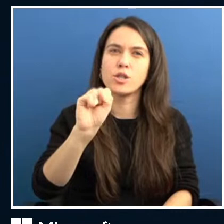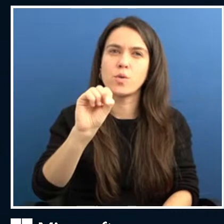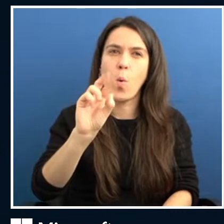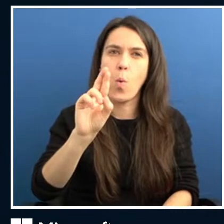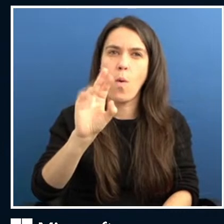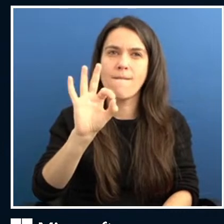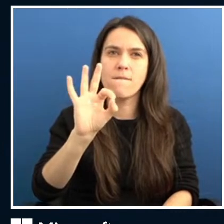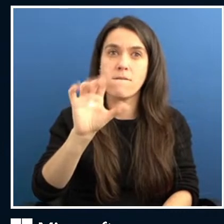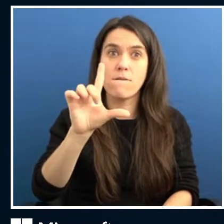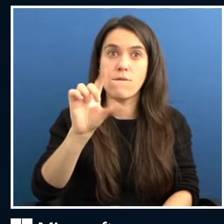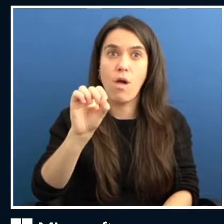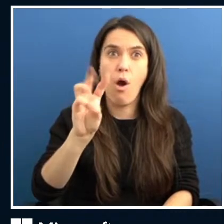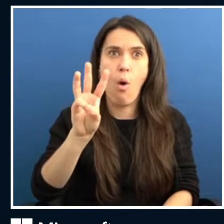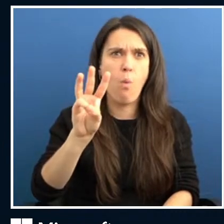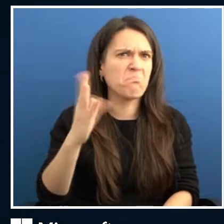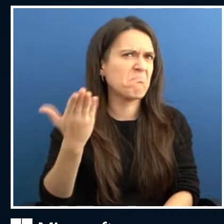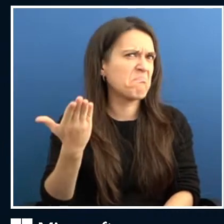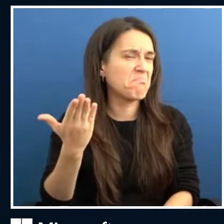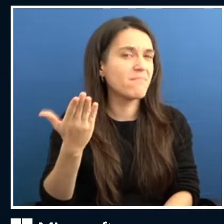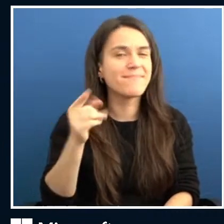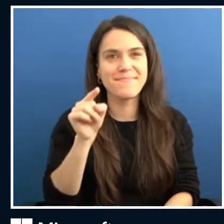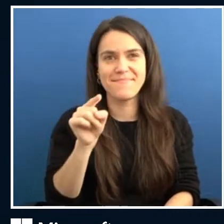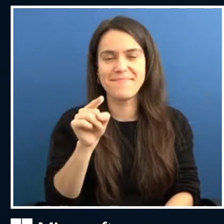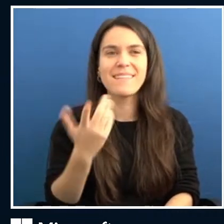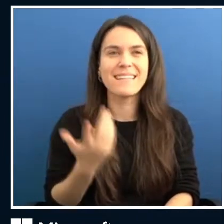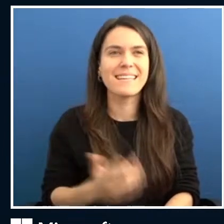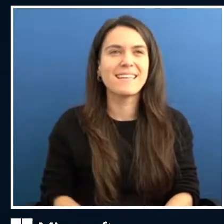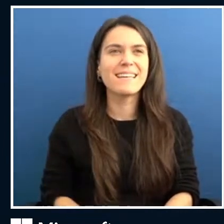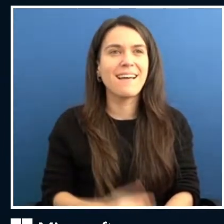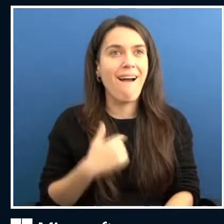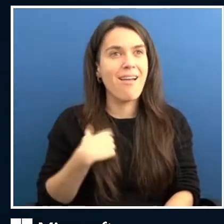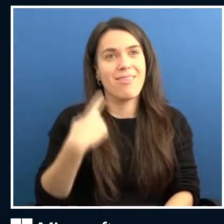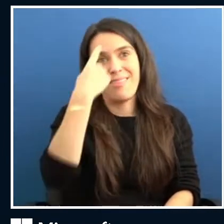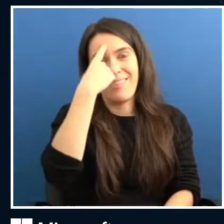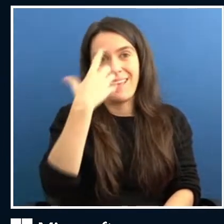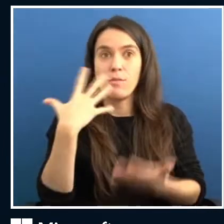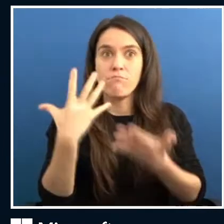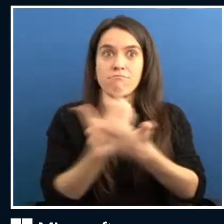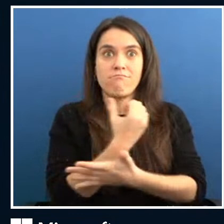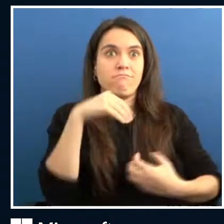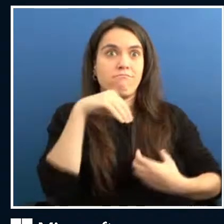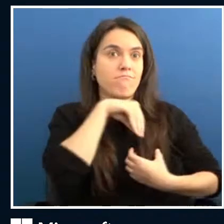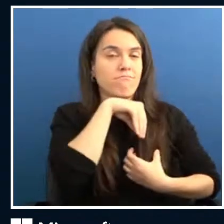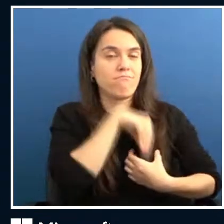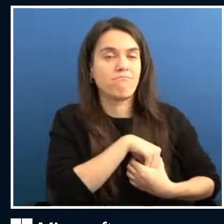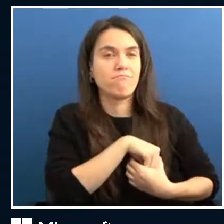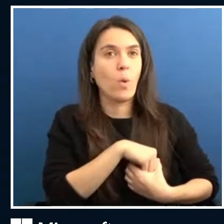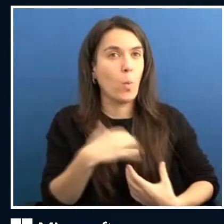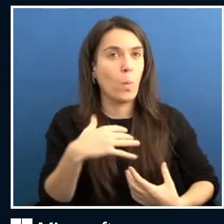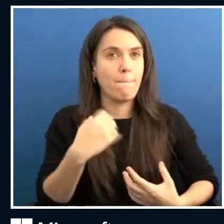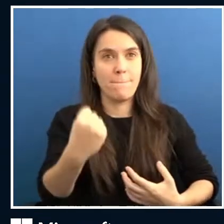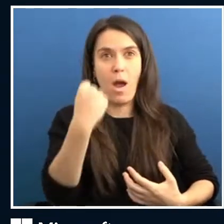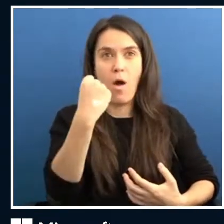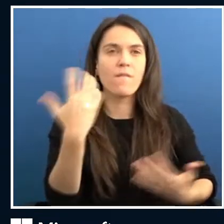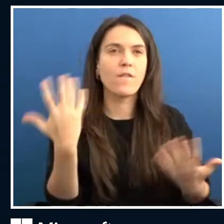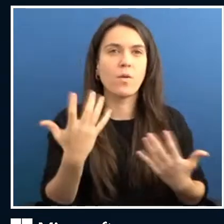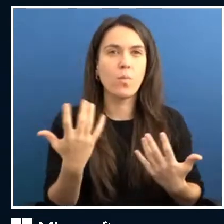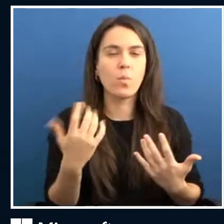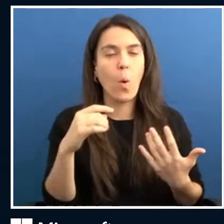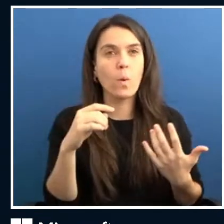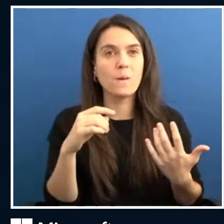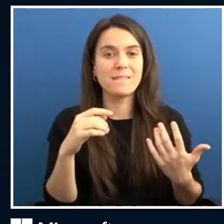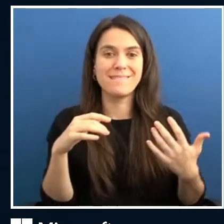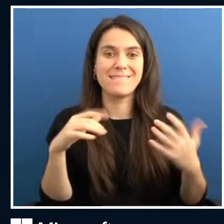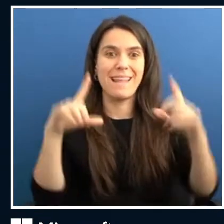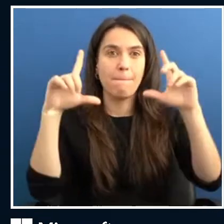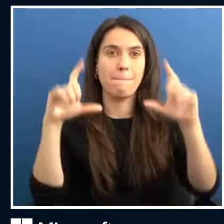is so kind of useful or powerful is detecting things in images